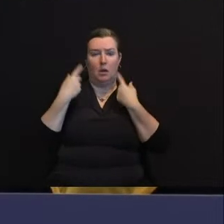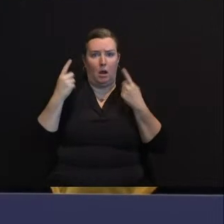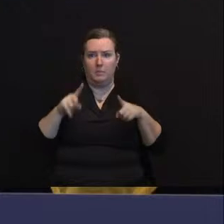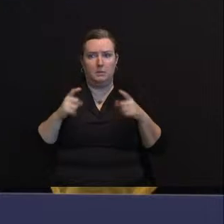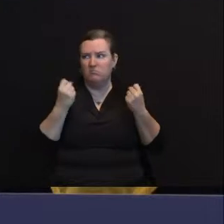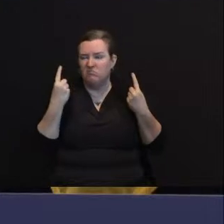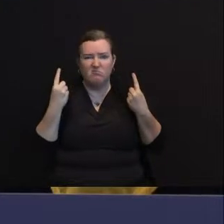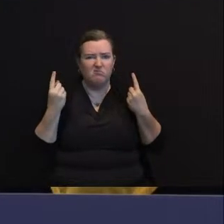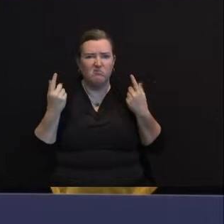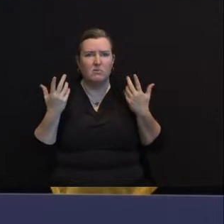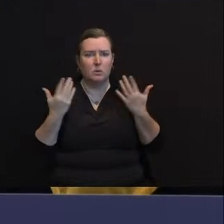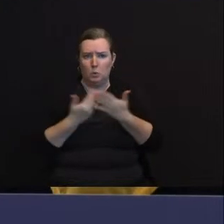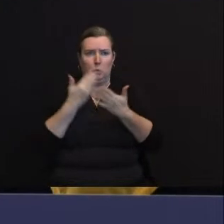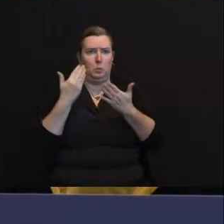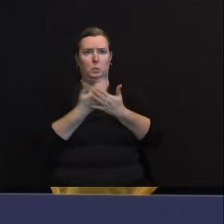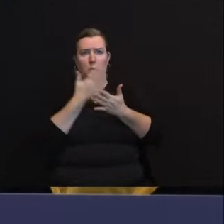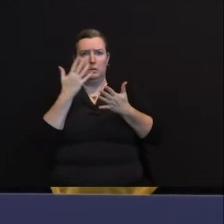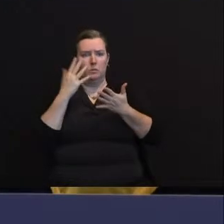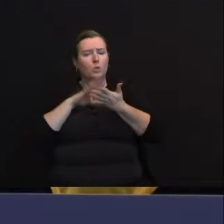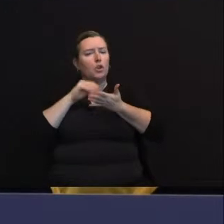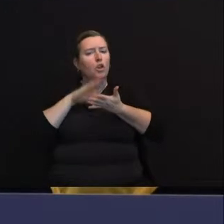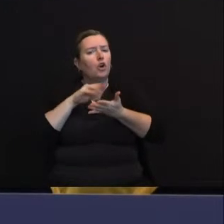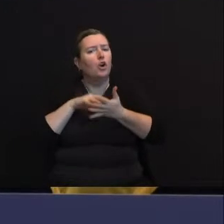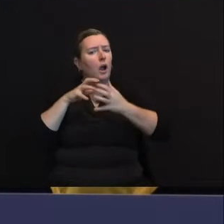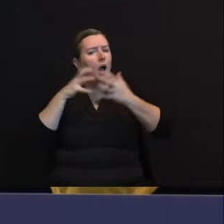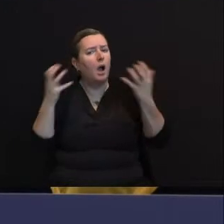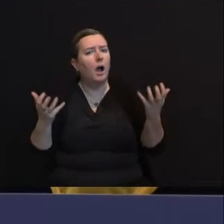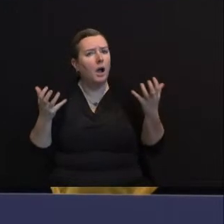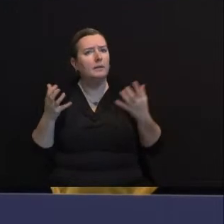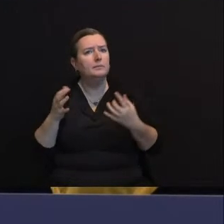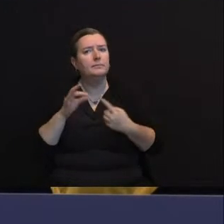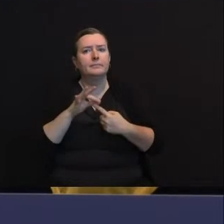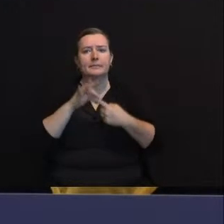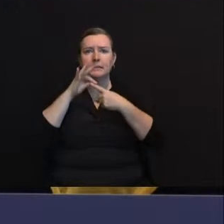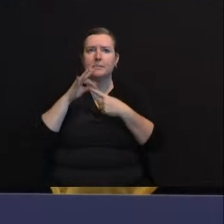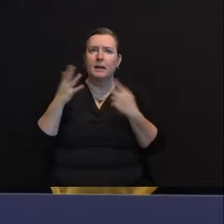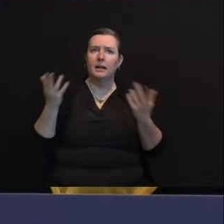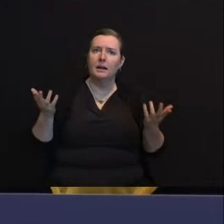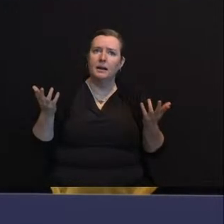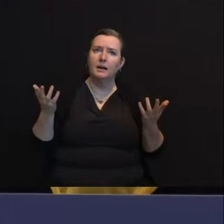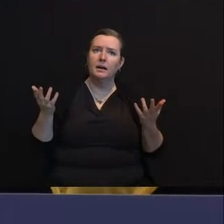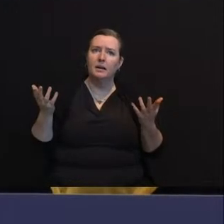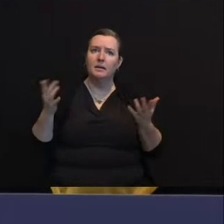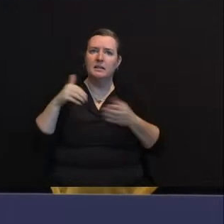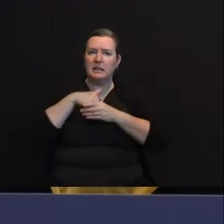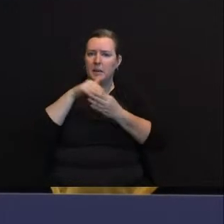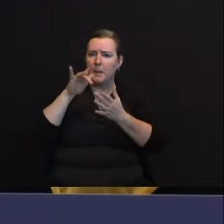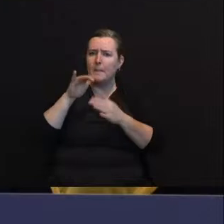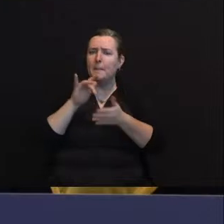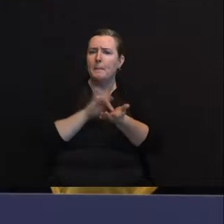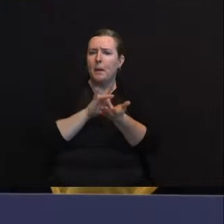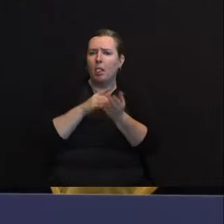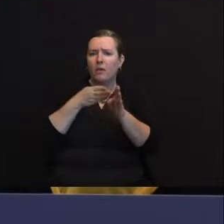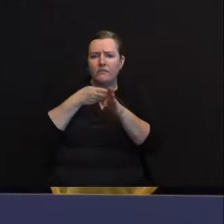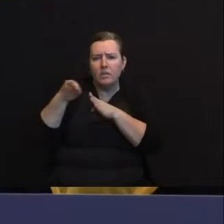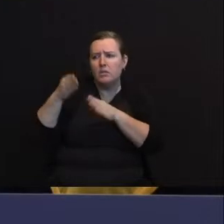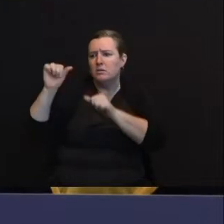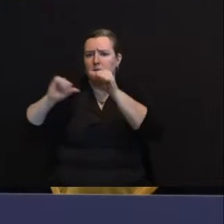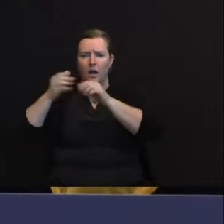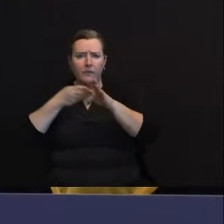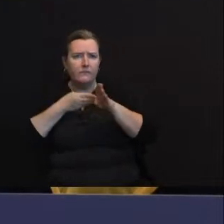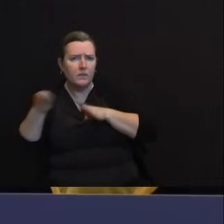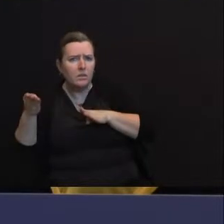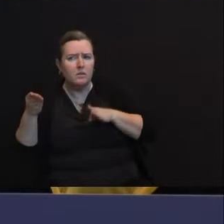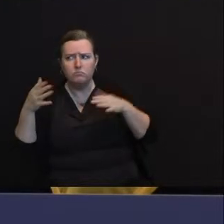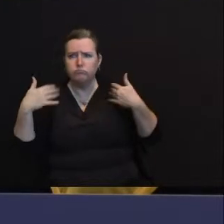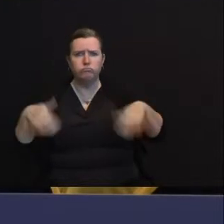And thank God we have learned what we've learned, especially in the medical and scientific communities since